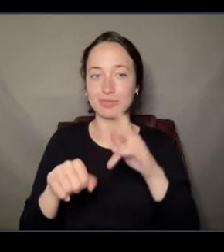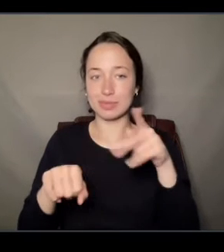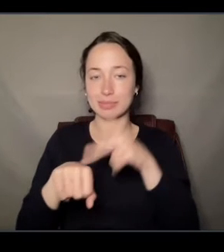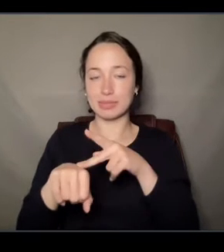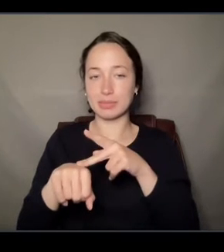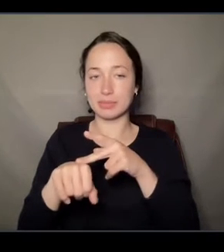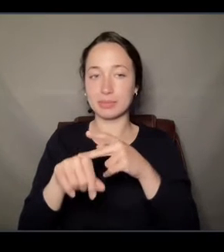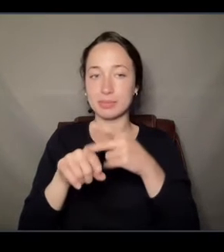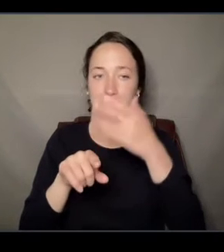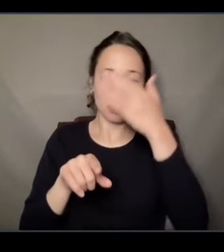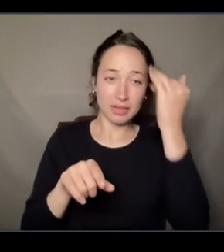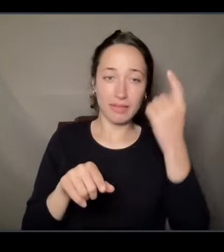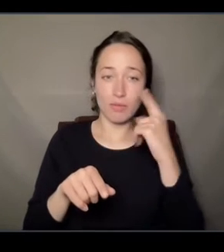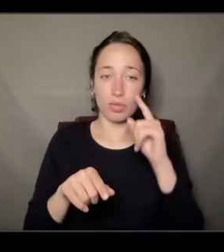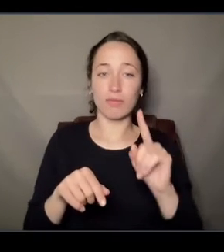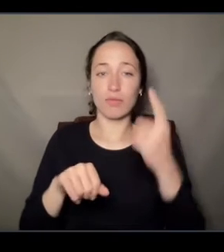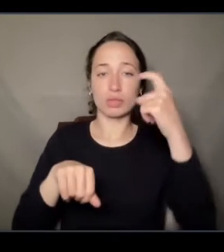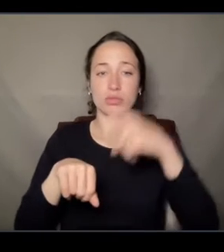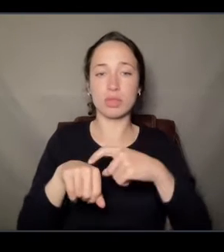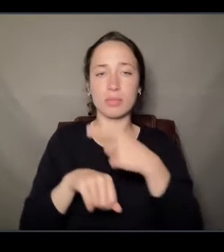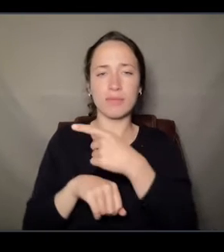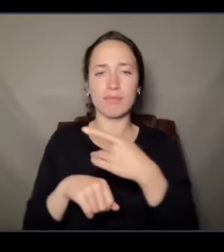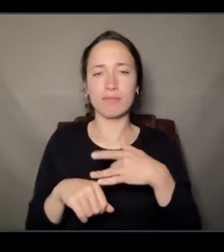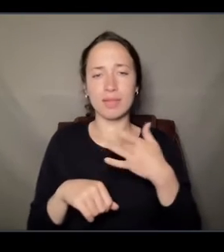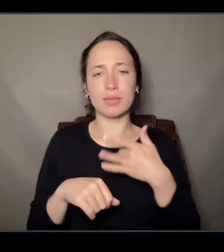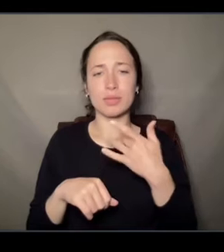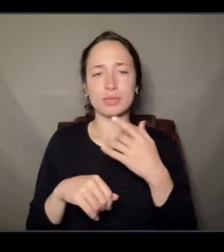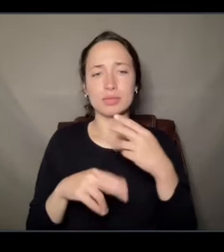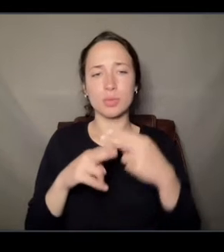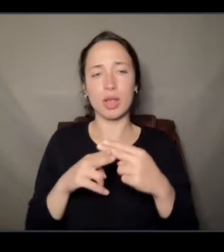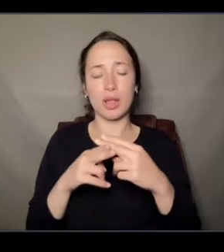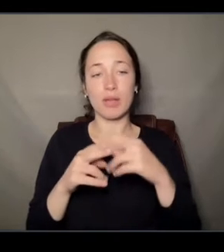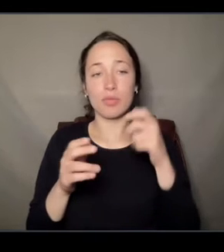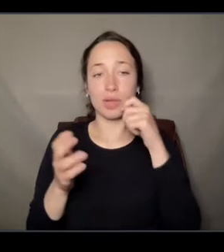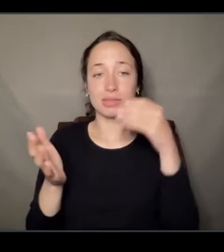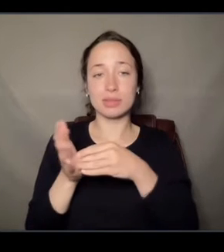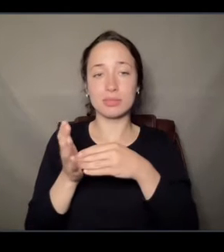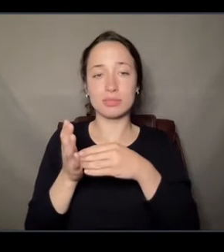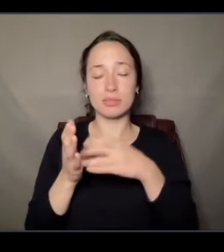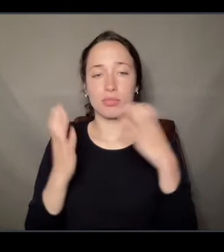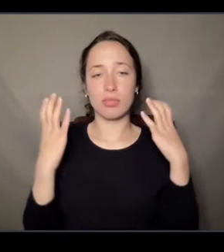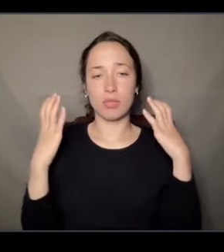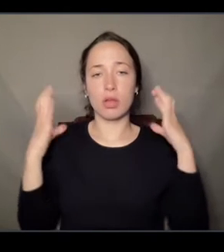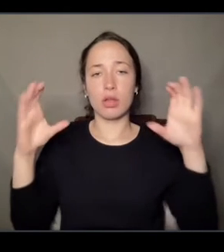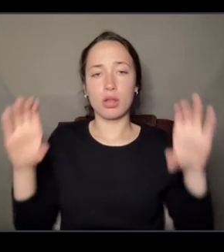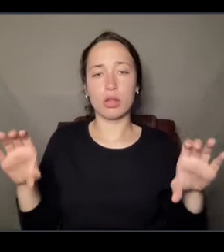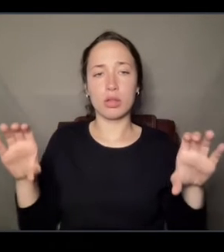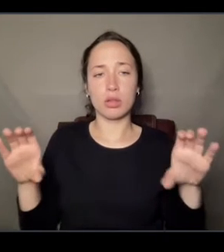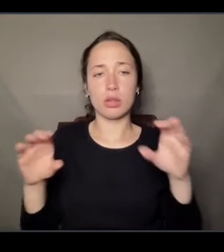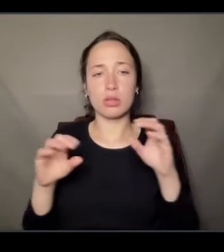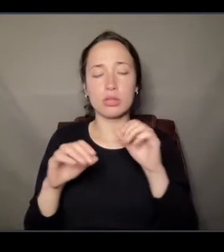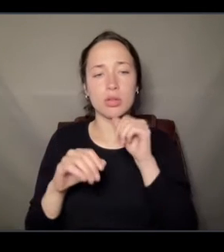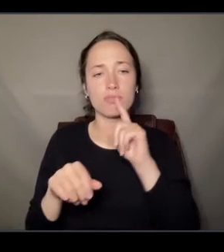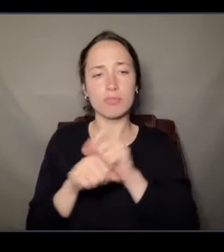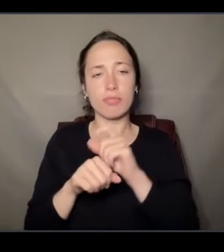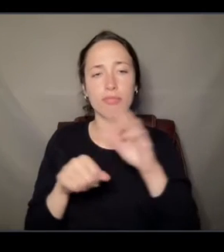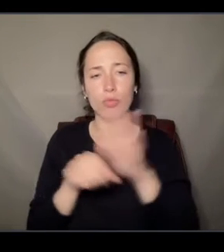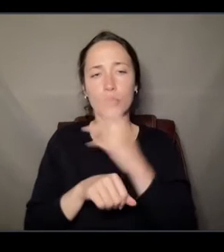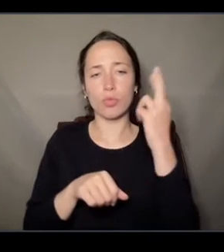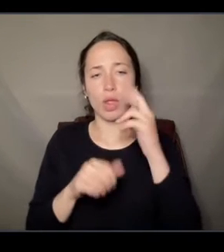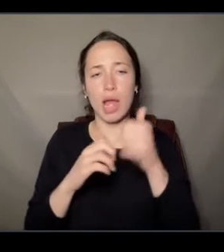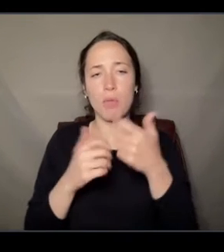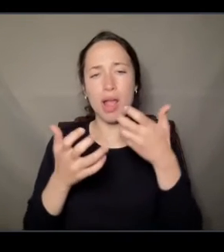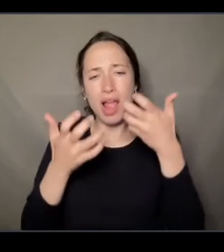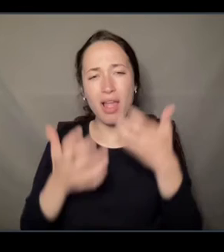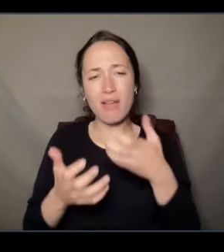in the Philippines because for the first time he feels the weight of racism lifted from his shoulders. He has not